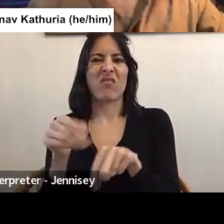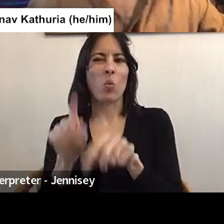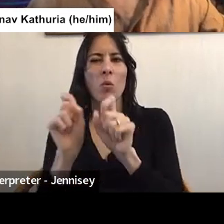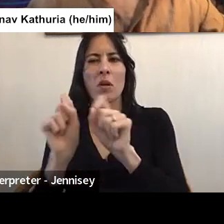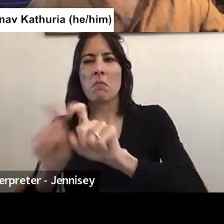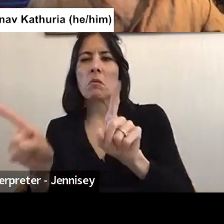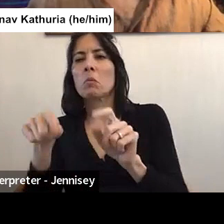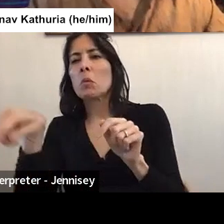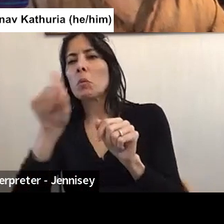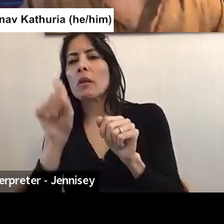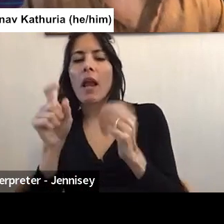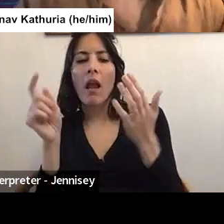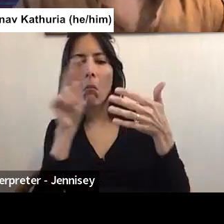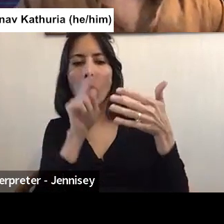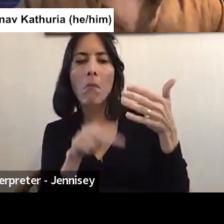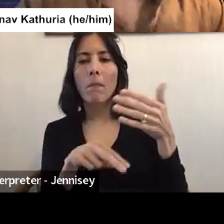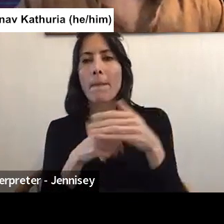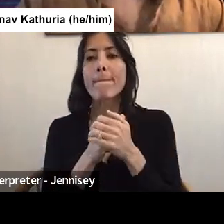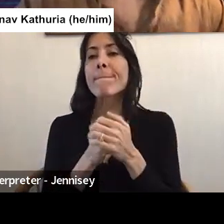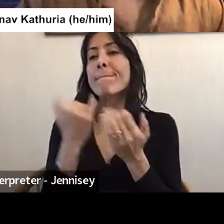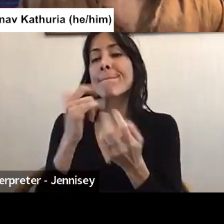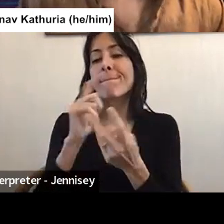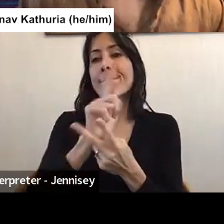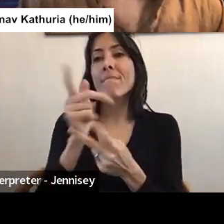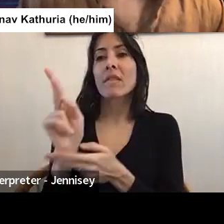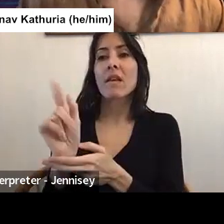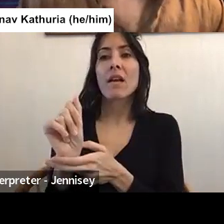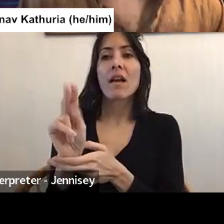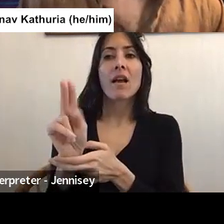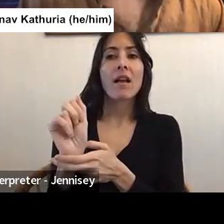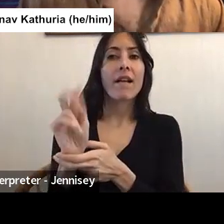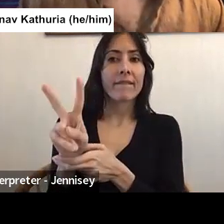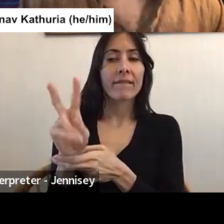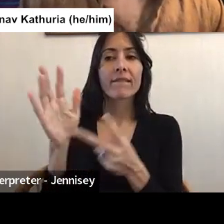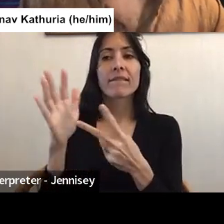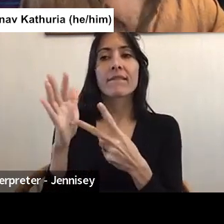will be able to come back. I'll turn to Kanav next.